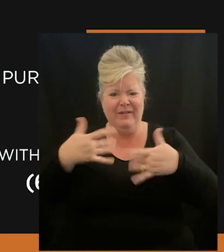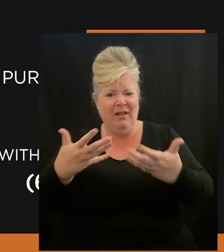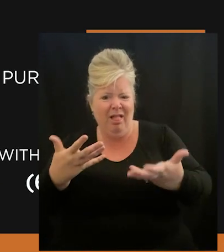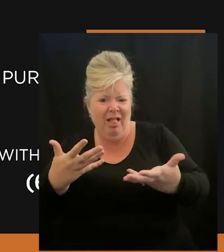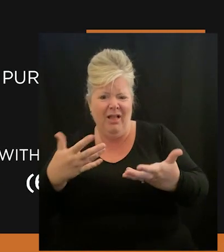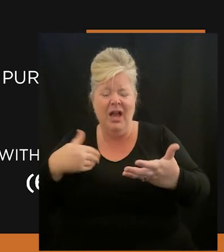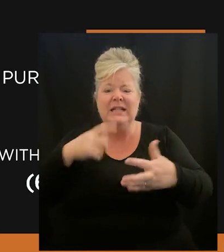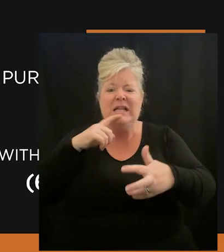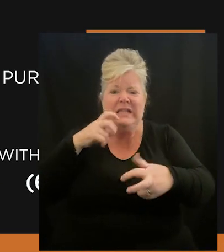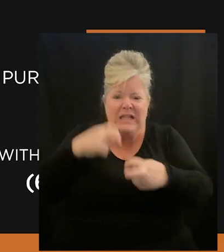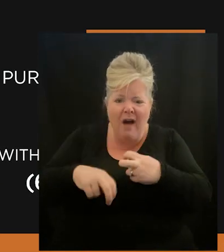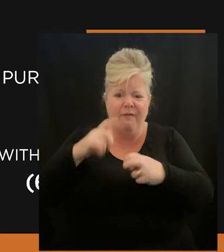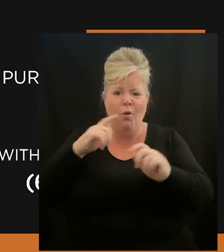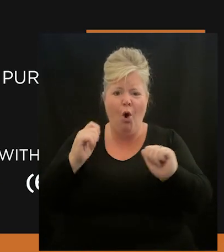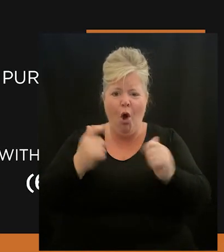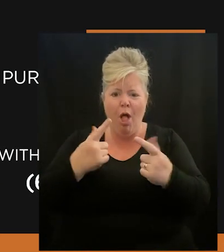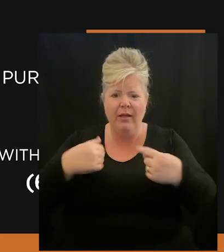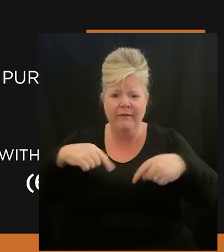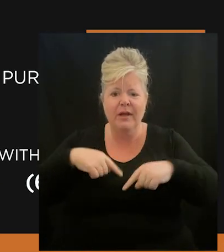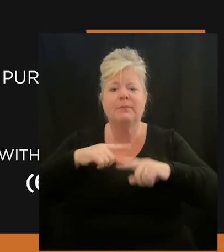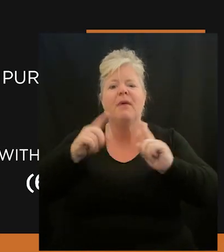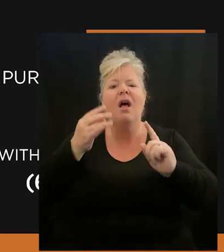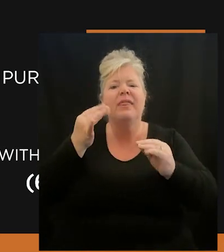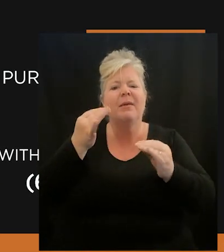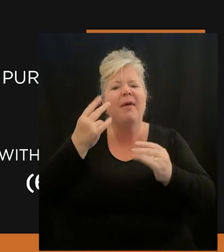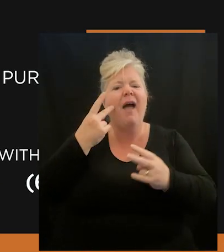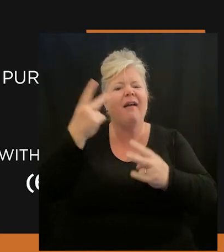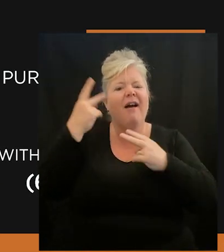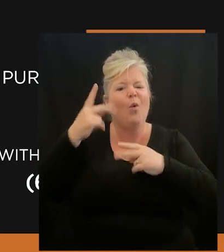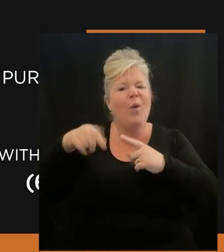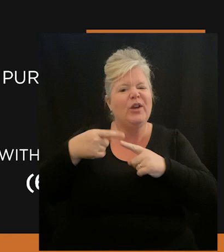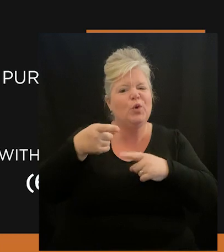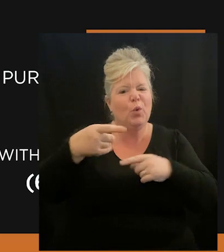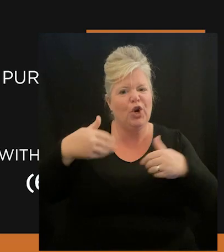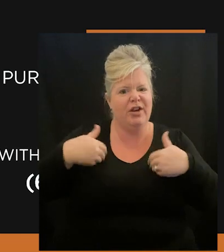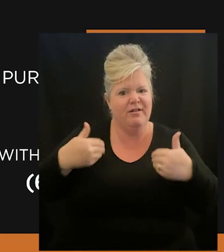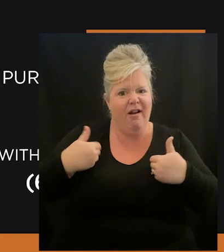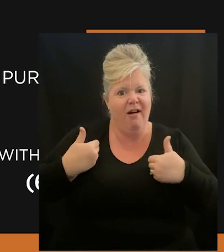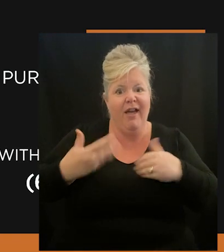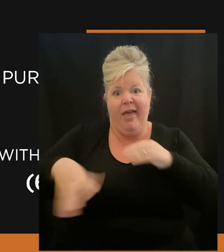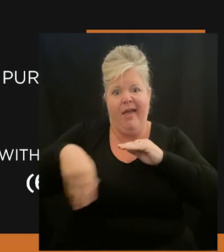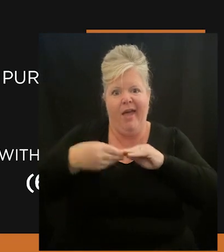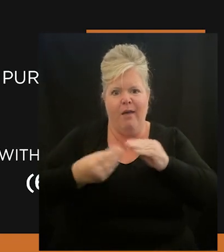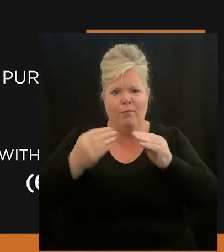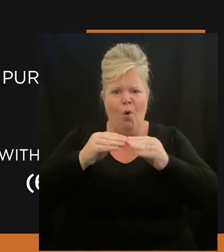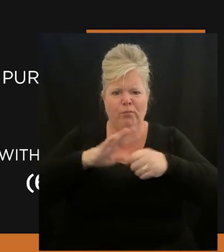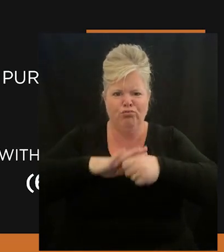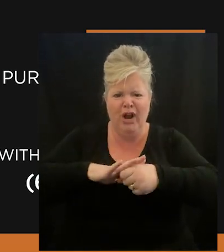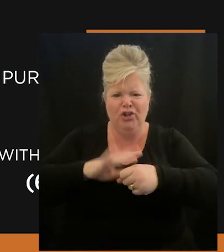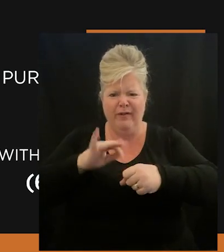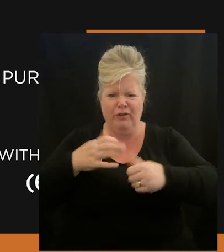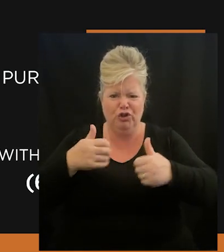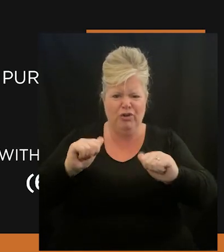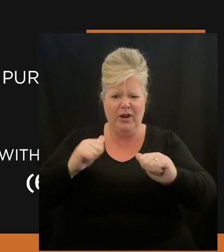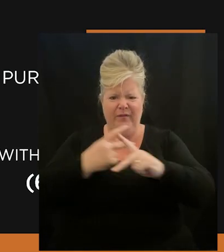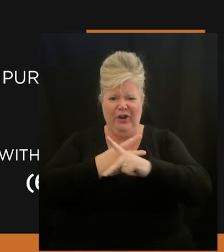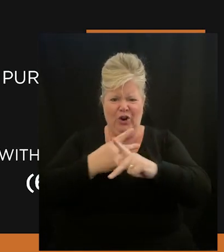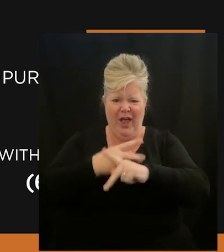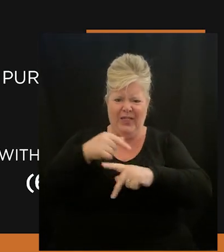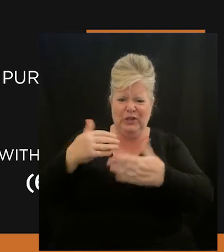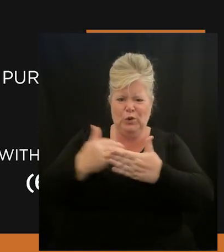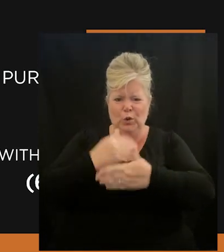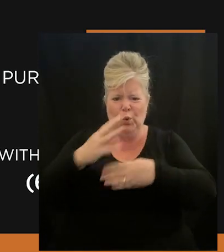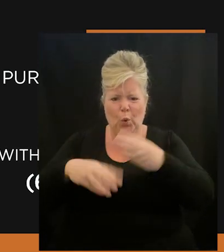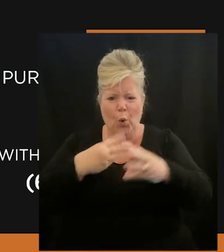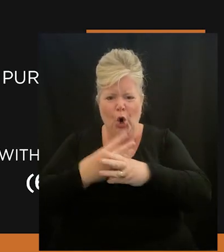This time has been hard on all of us, but think back to the challenges of your youth. Then add the added pressures of navigating the world we're living in. Not